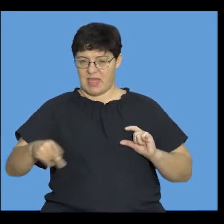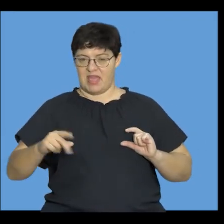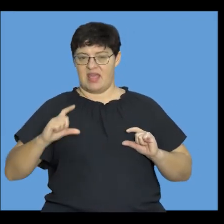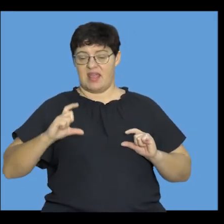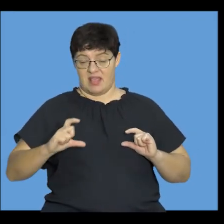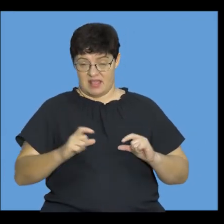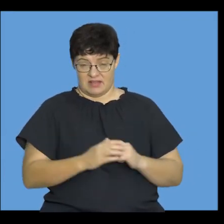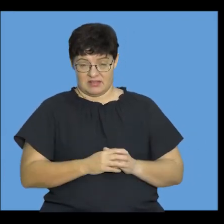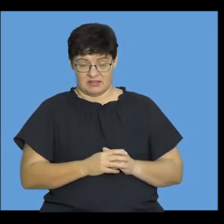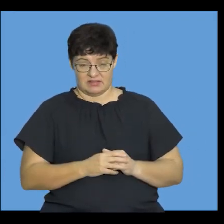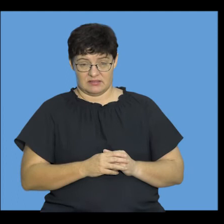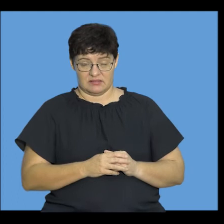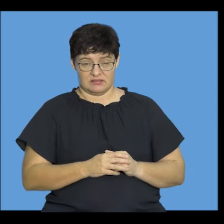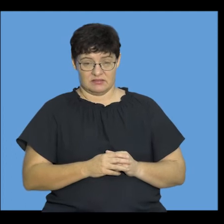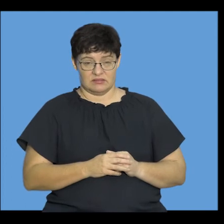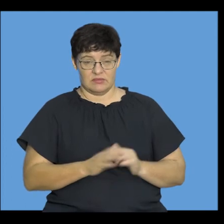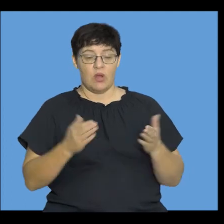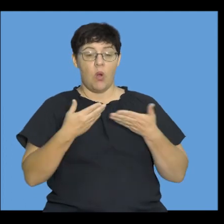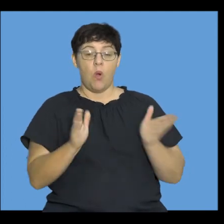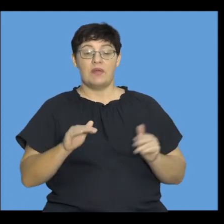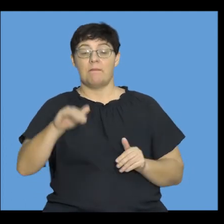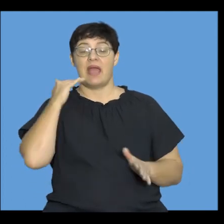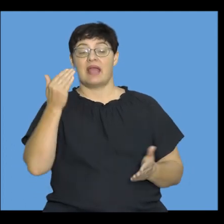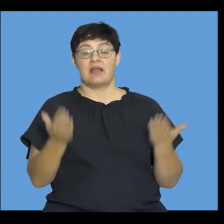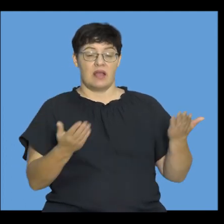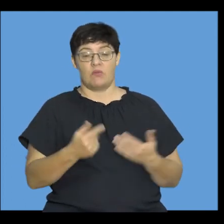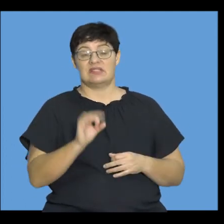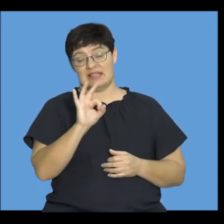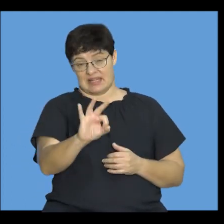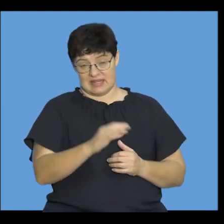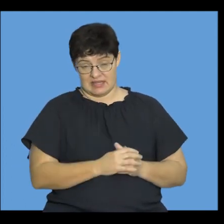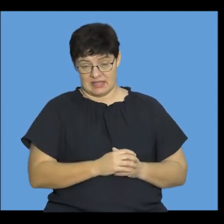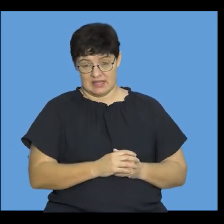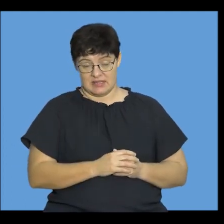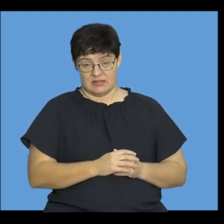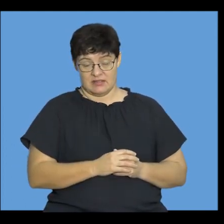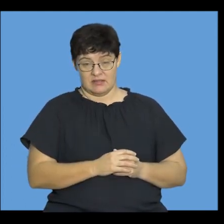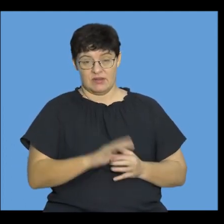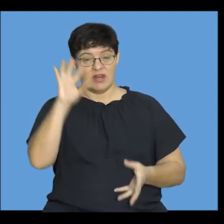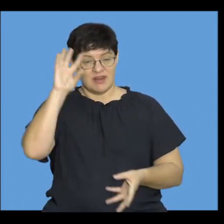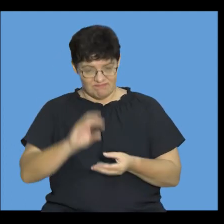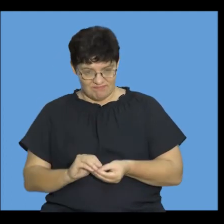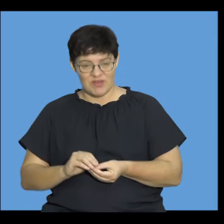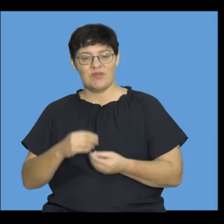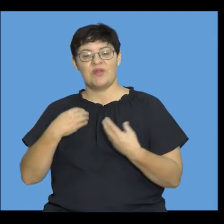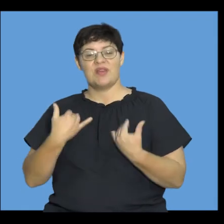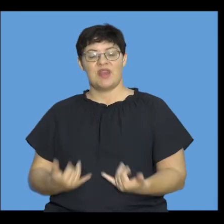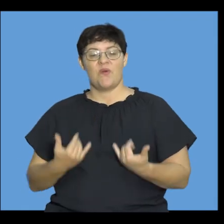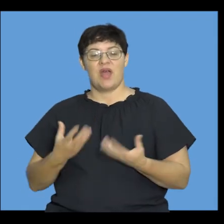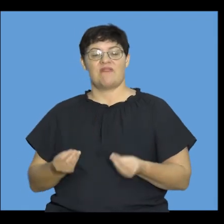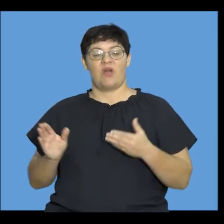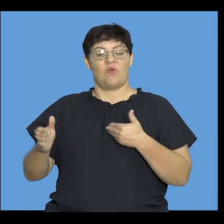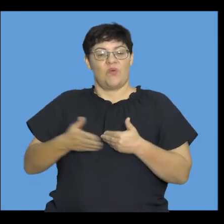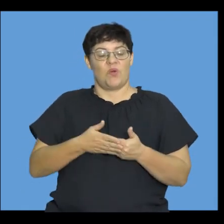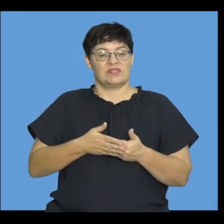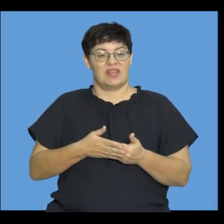greater than my payments. I now bring in my opening bank balance, which was 3, and therefore you